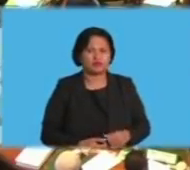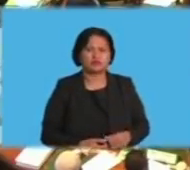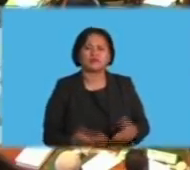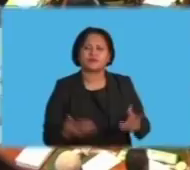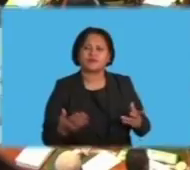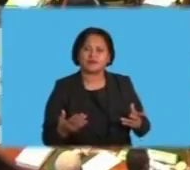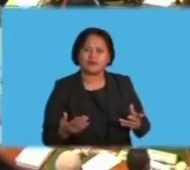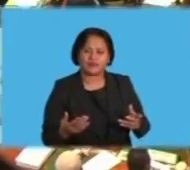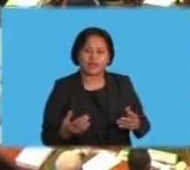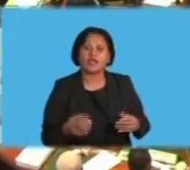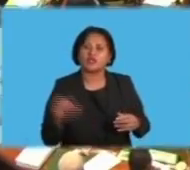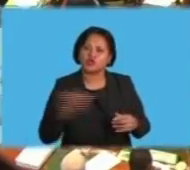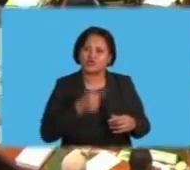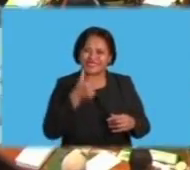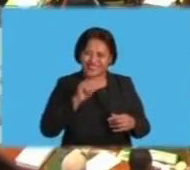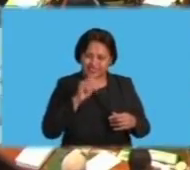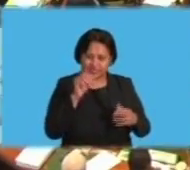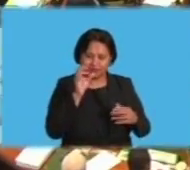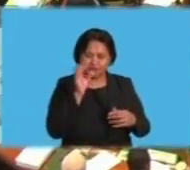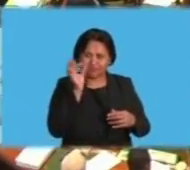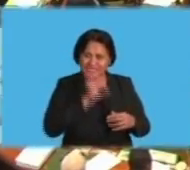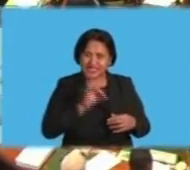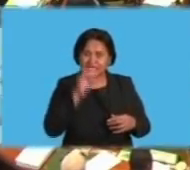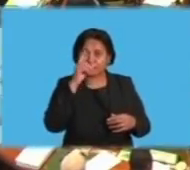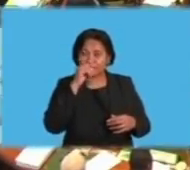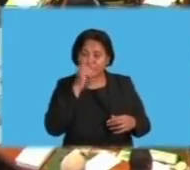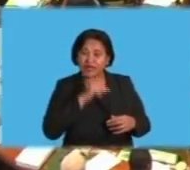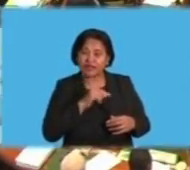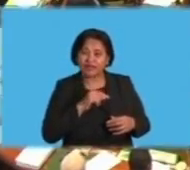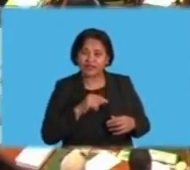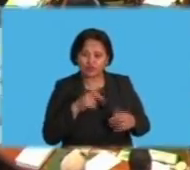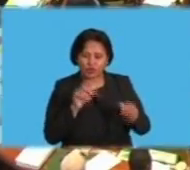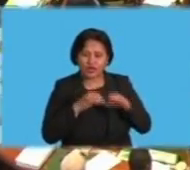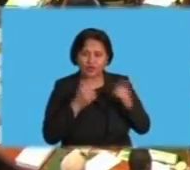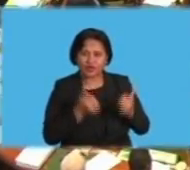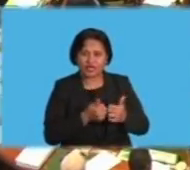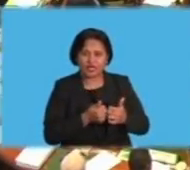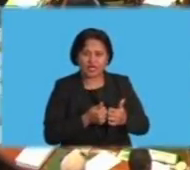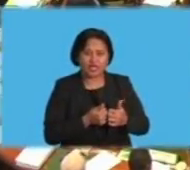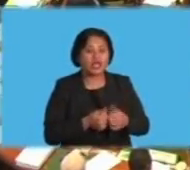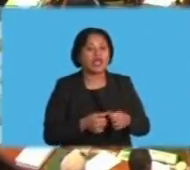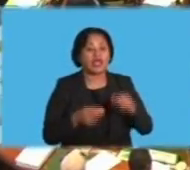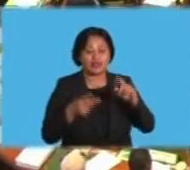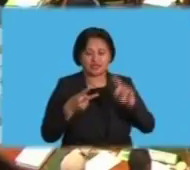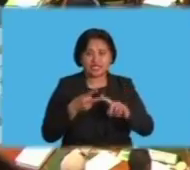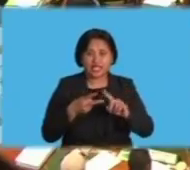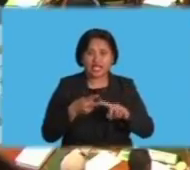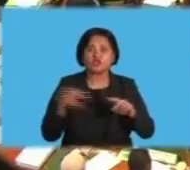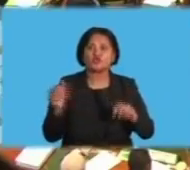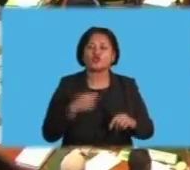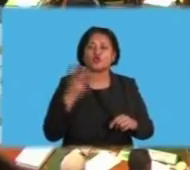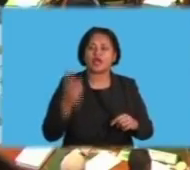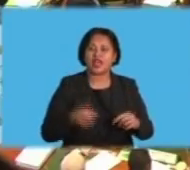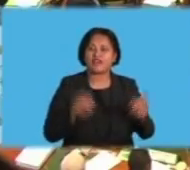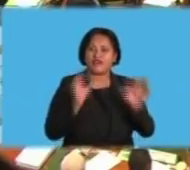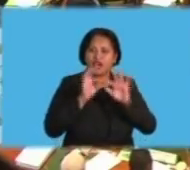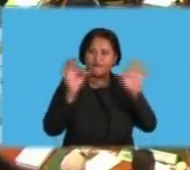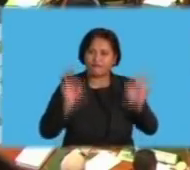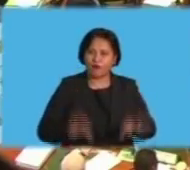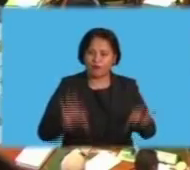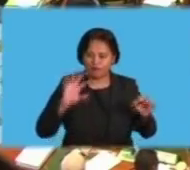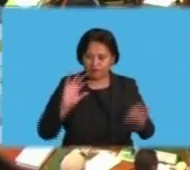other TLTB, there's actually a prescribed form. It's not like you can get any signature. Prescribed form, it has to be